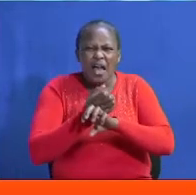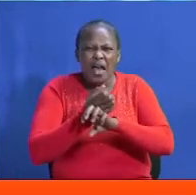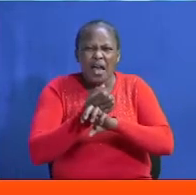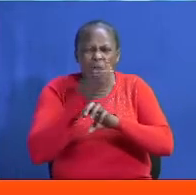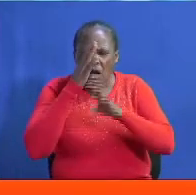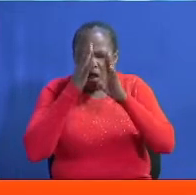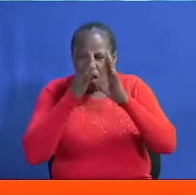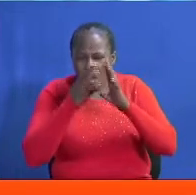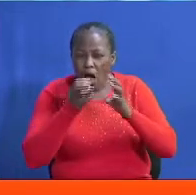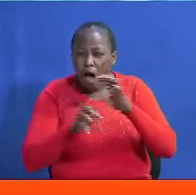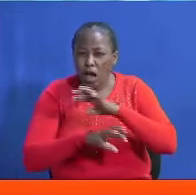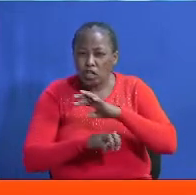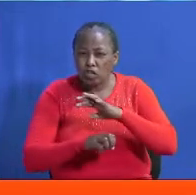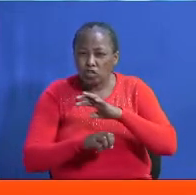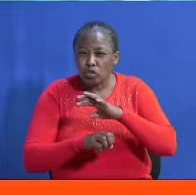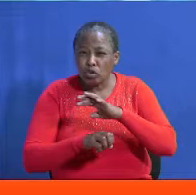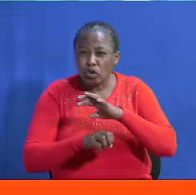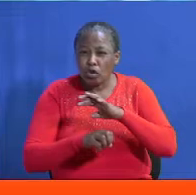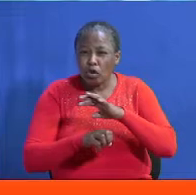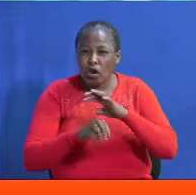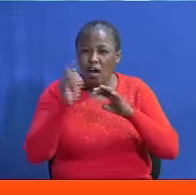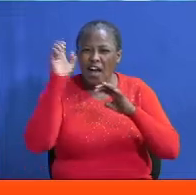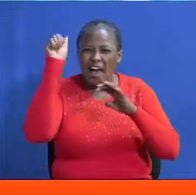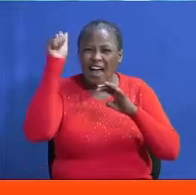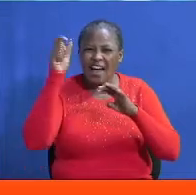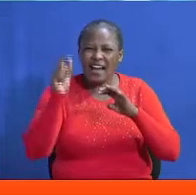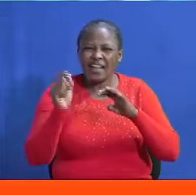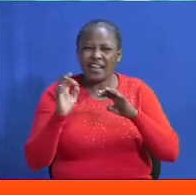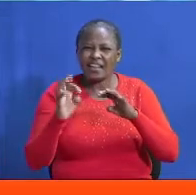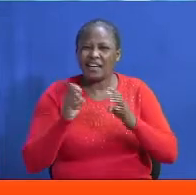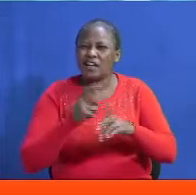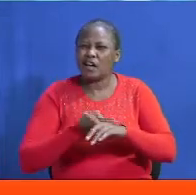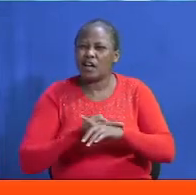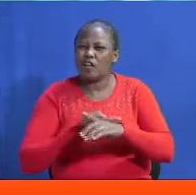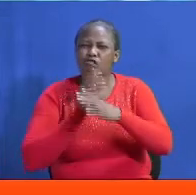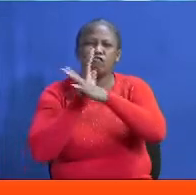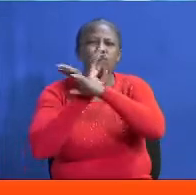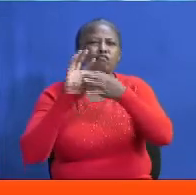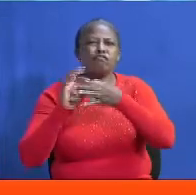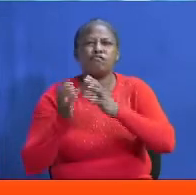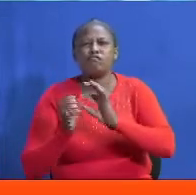steal user data, mm-hmm. from a blockchain network. It's almost impossible.